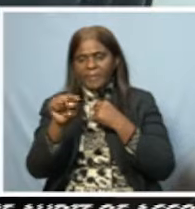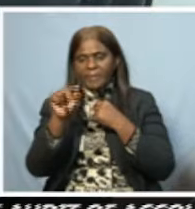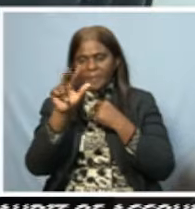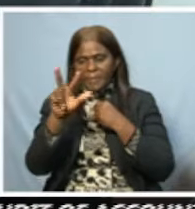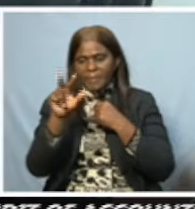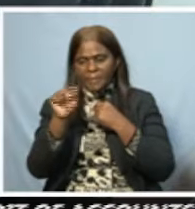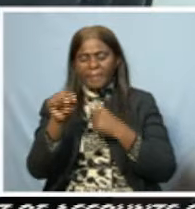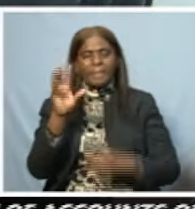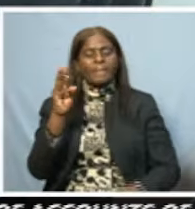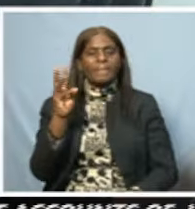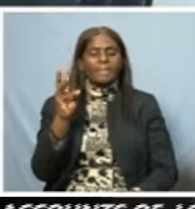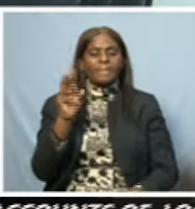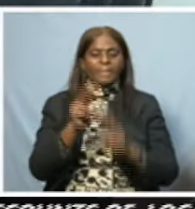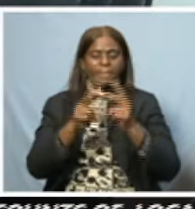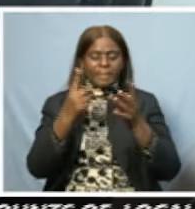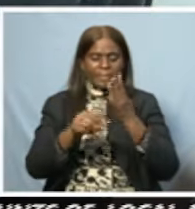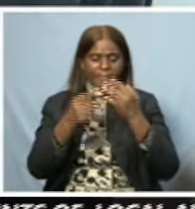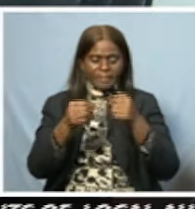the is not